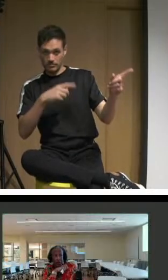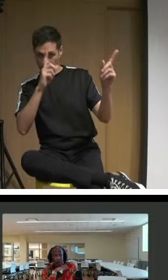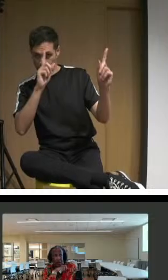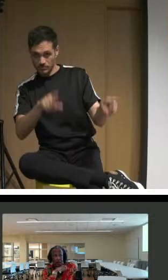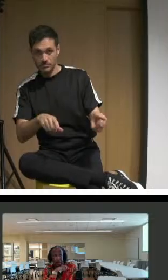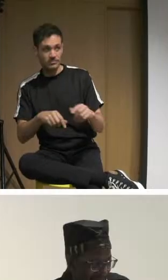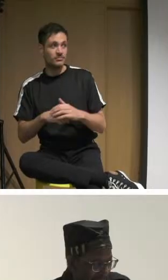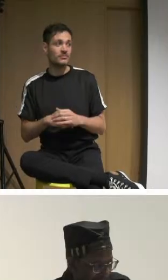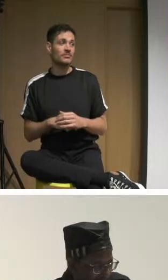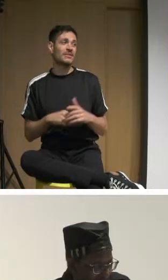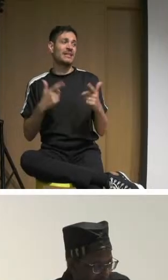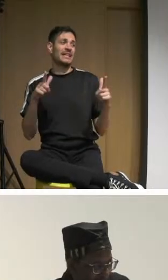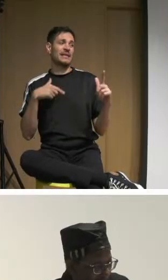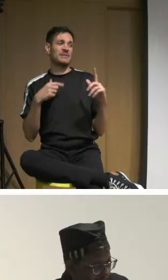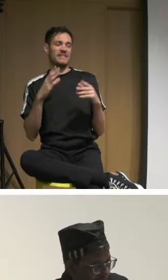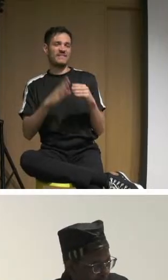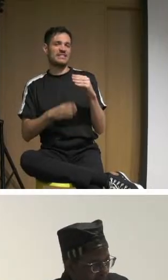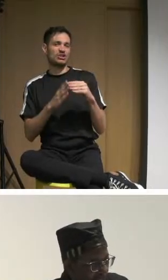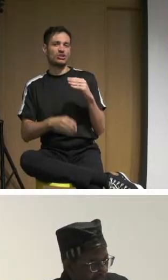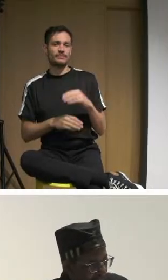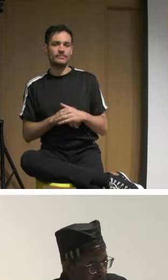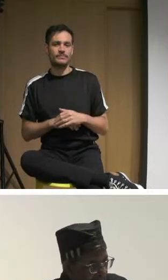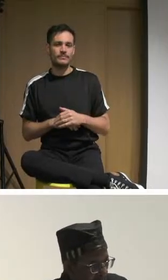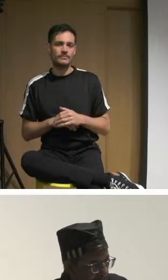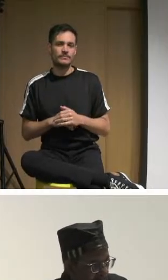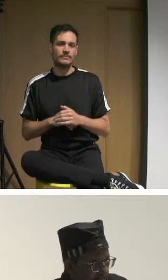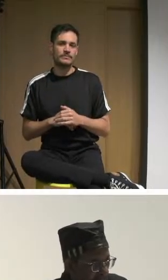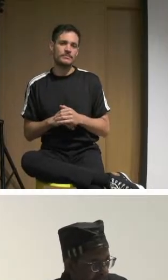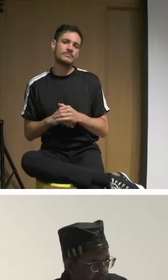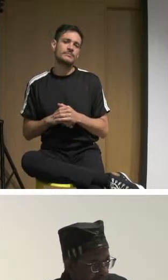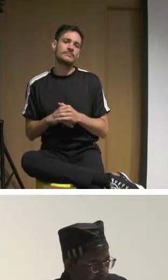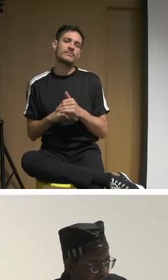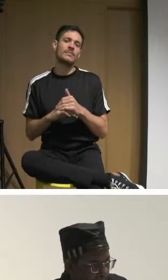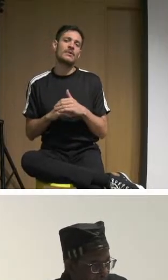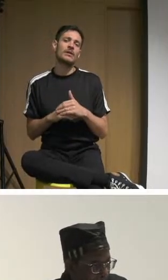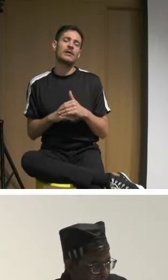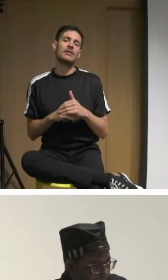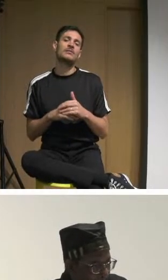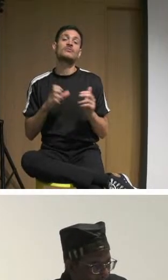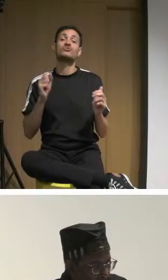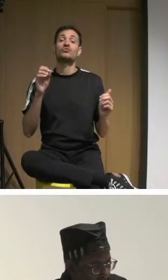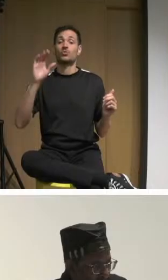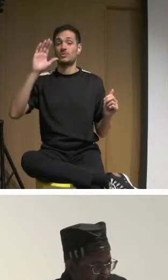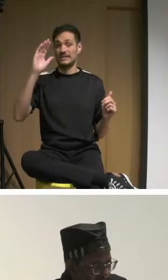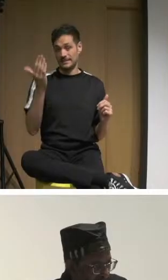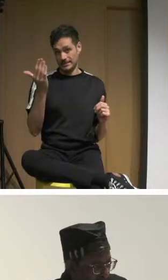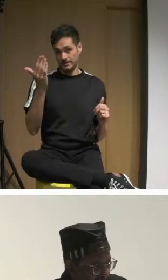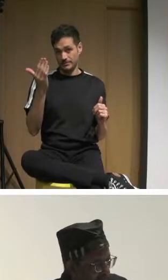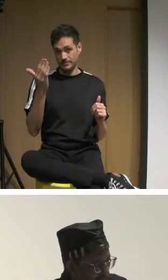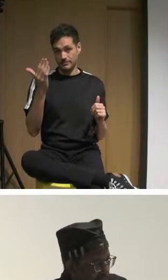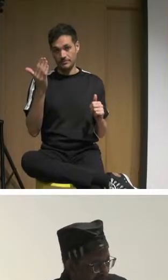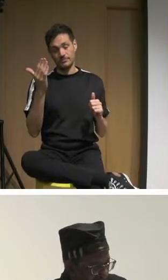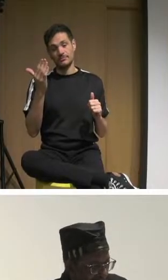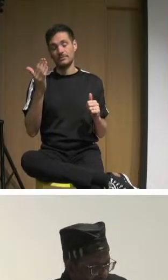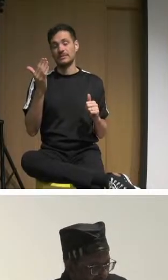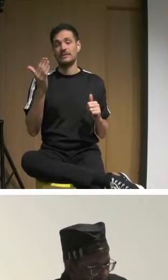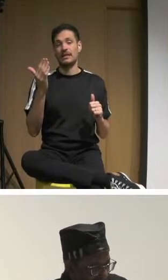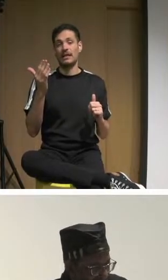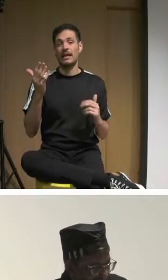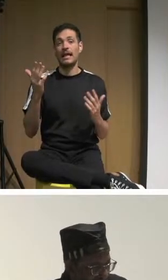can I just finish on that point? And so it seems to me that I would think there is